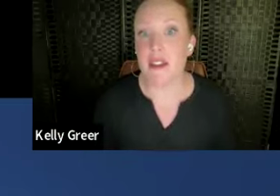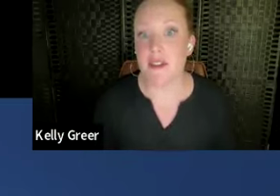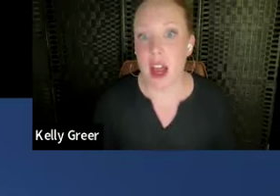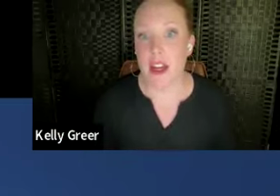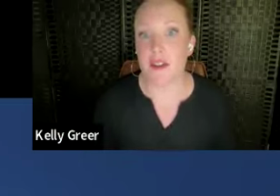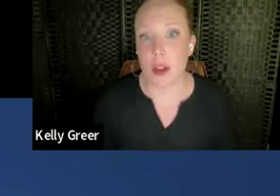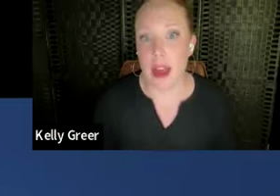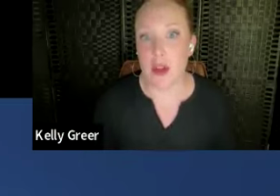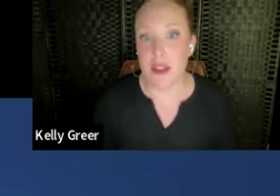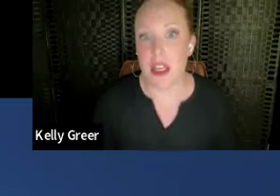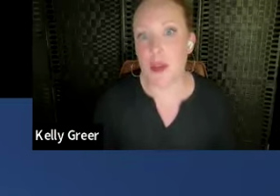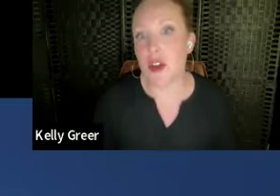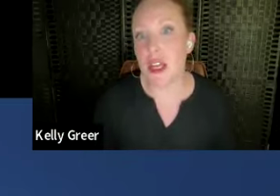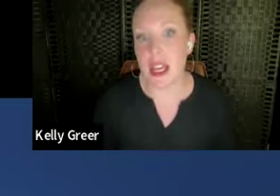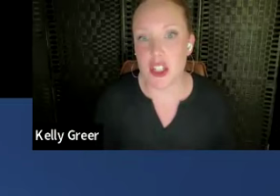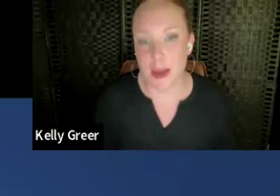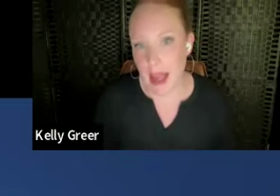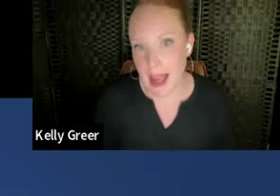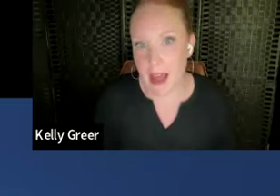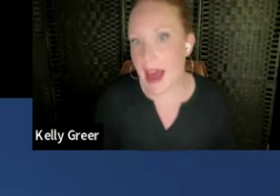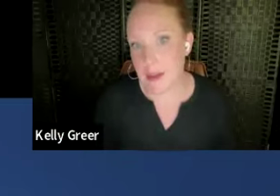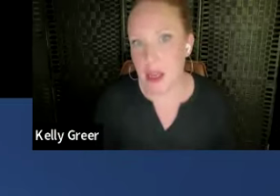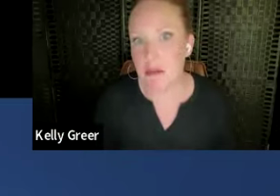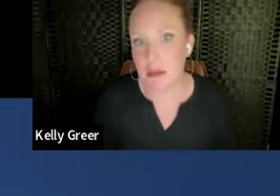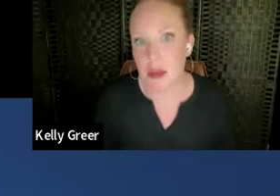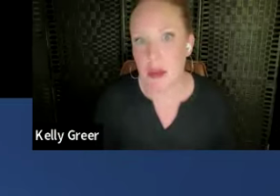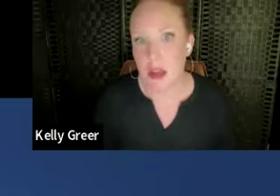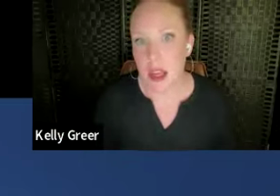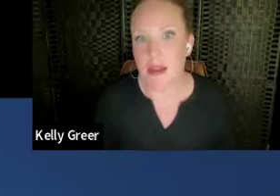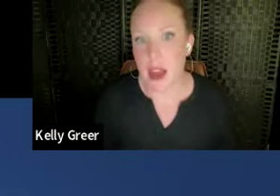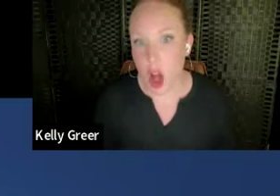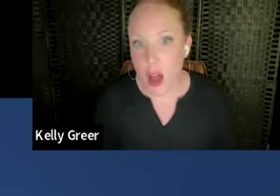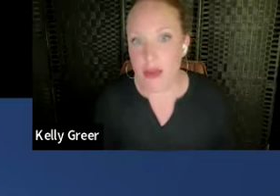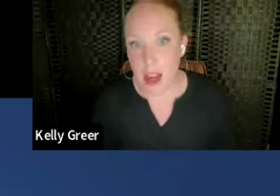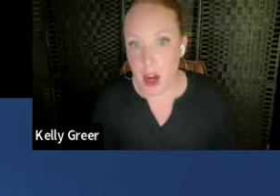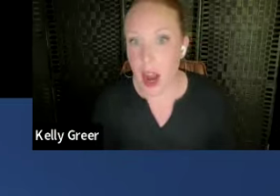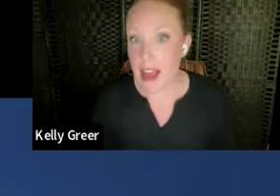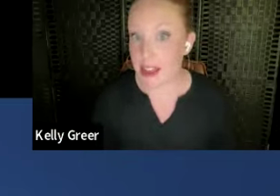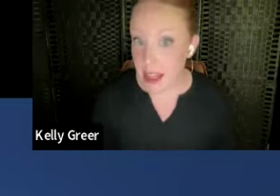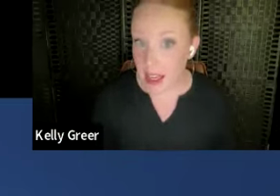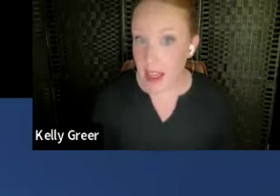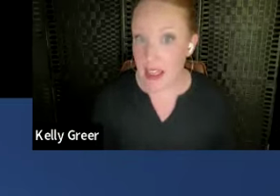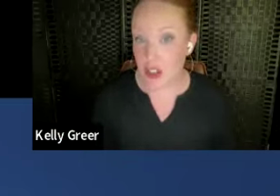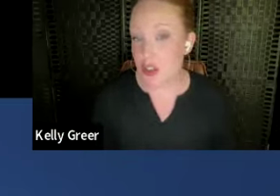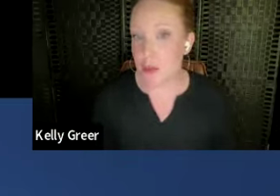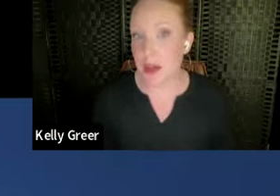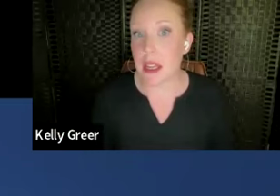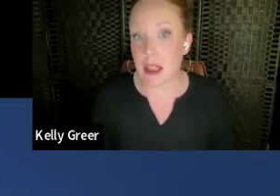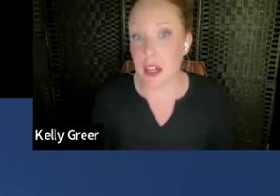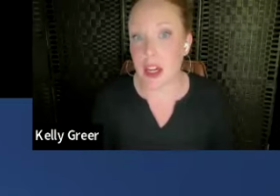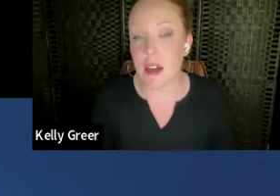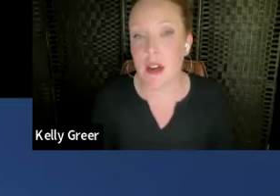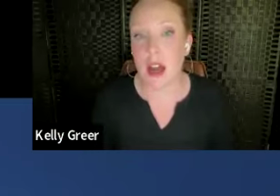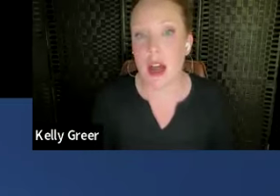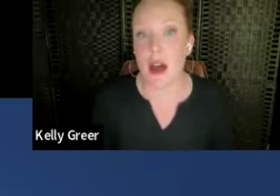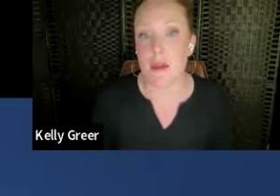you'll see in an event flyer for them, it'll say Community Engagement Academy. And then on there, I think it's usually